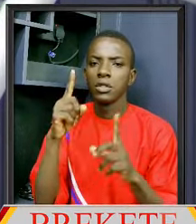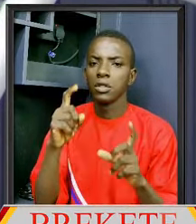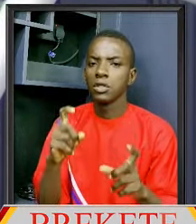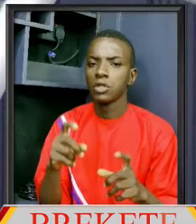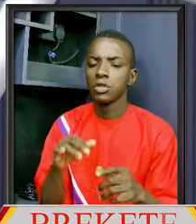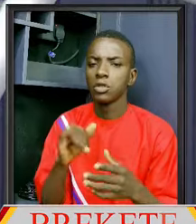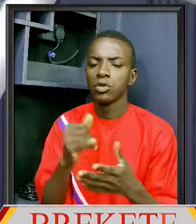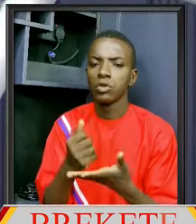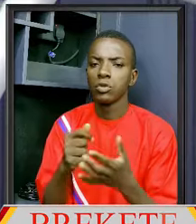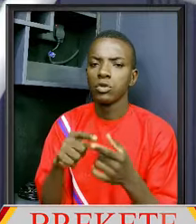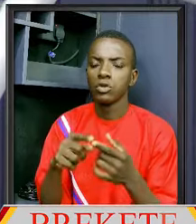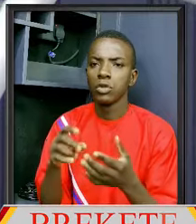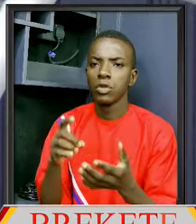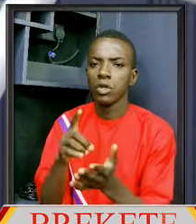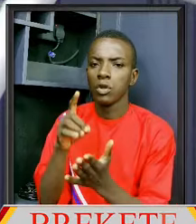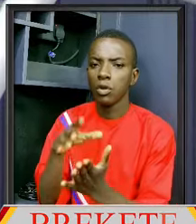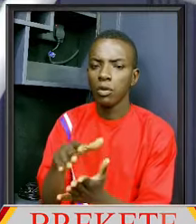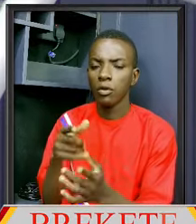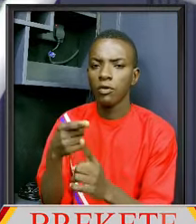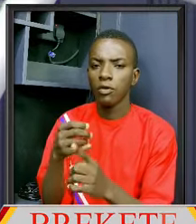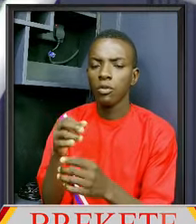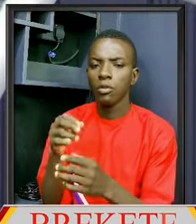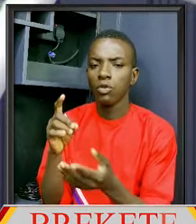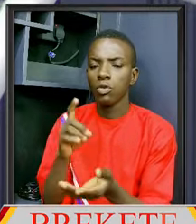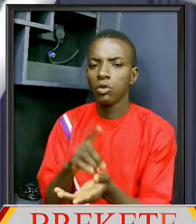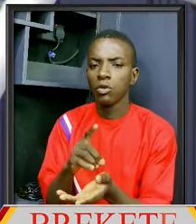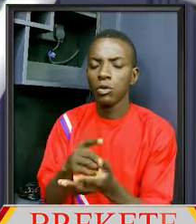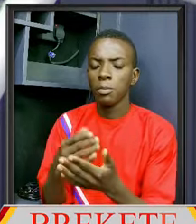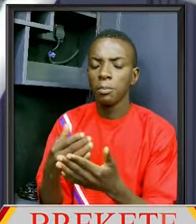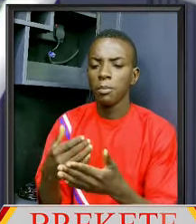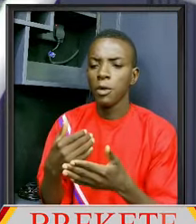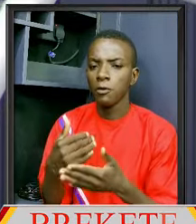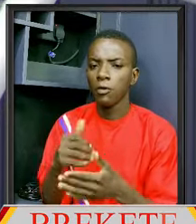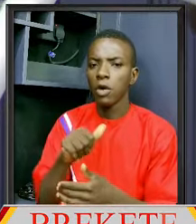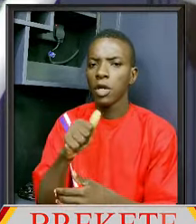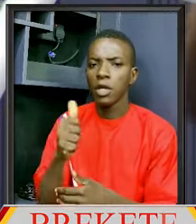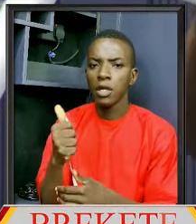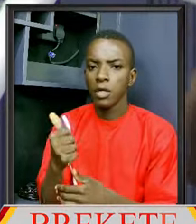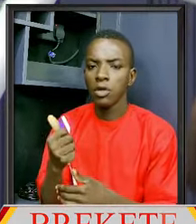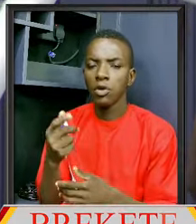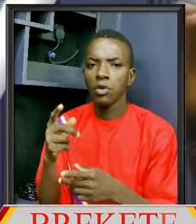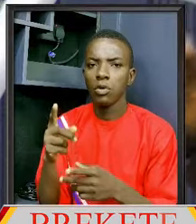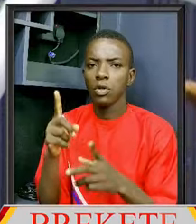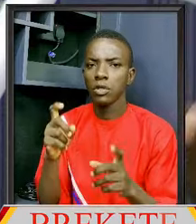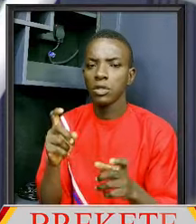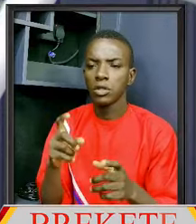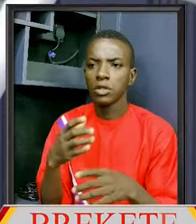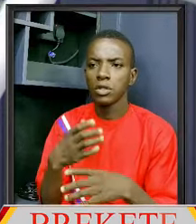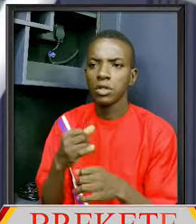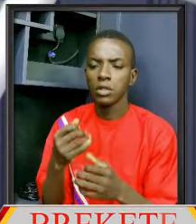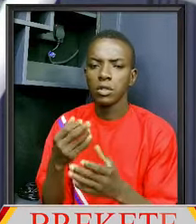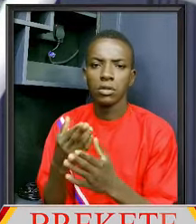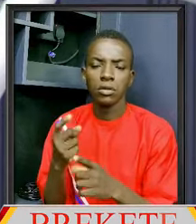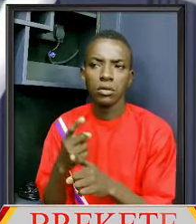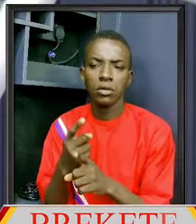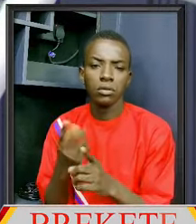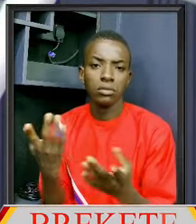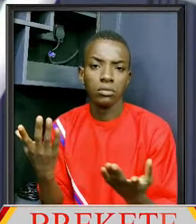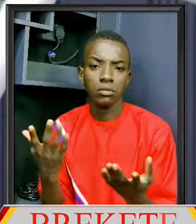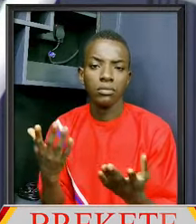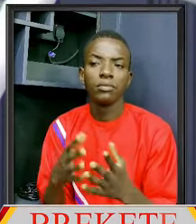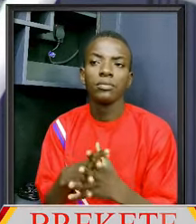you, you're supposed to get recommendation from doctor before any test fit take place. I want to get them clear. Now the idea thing,